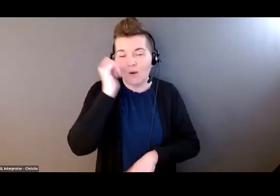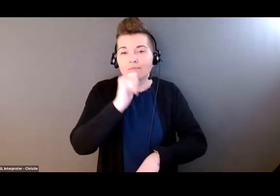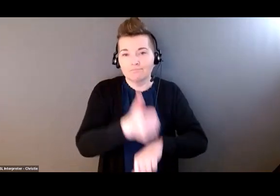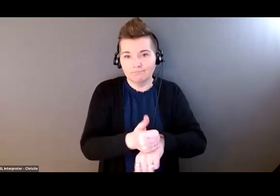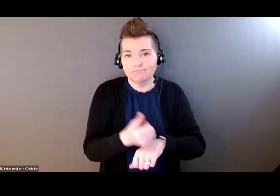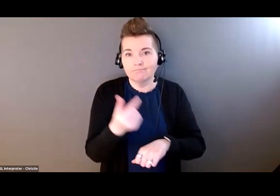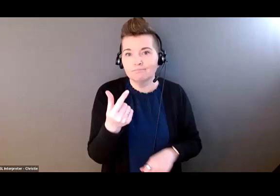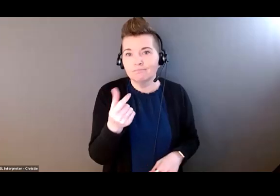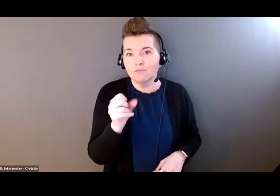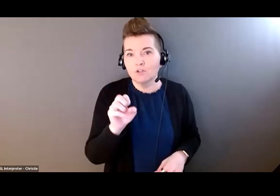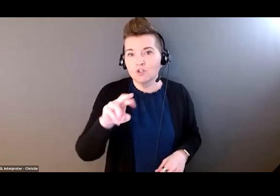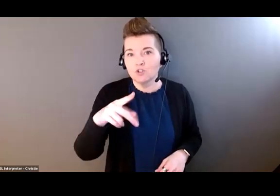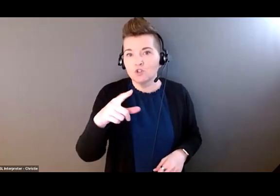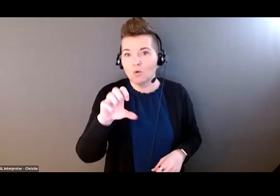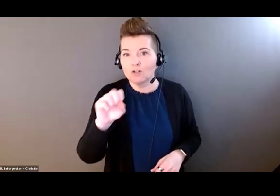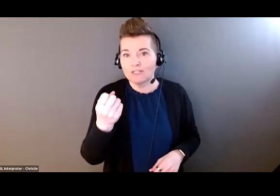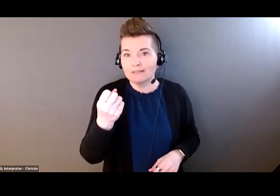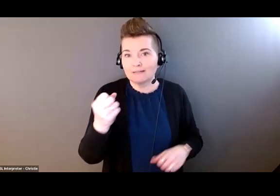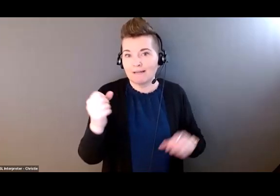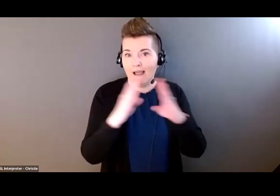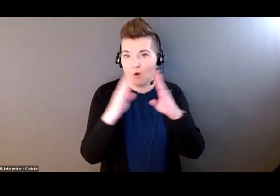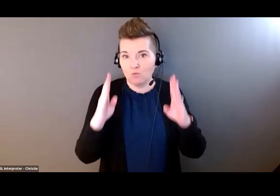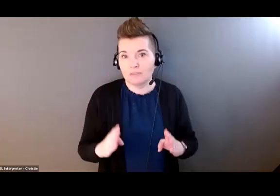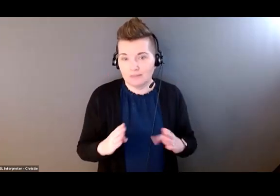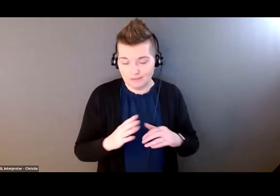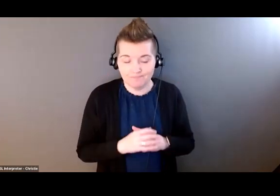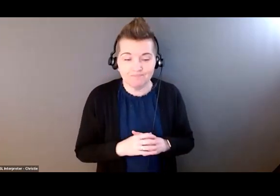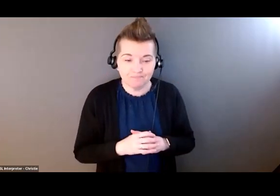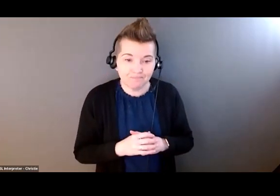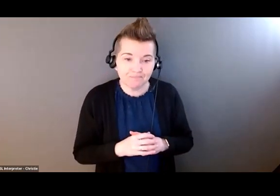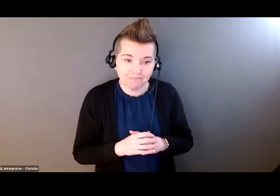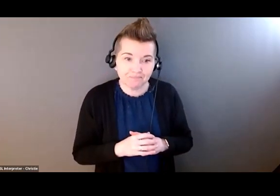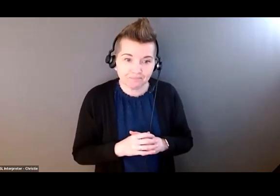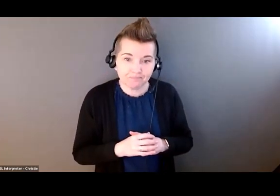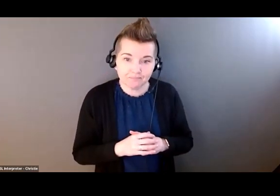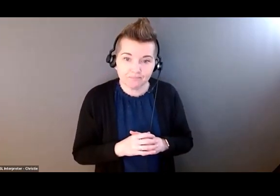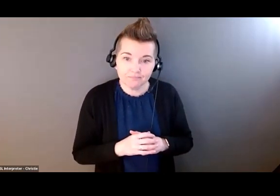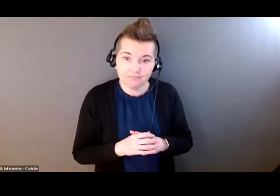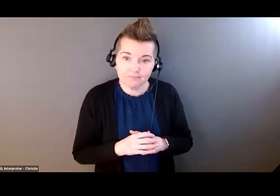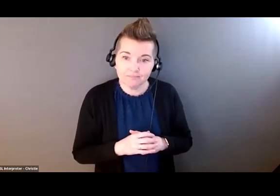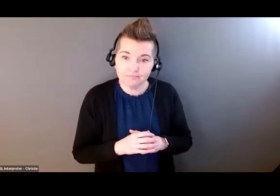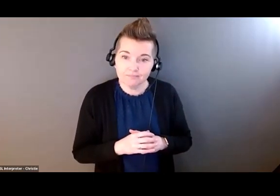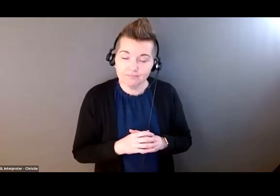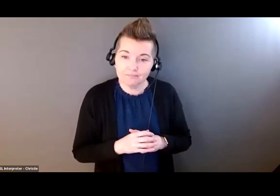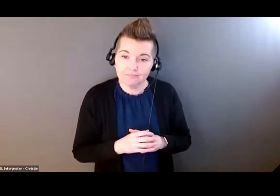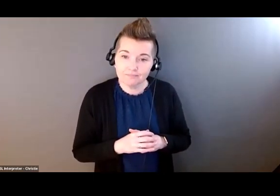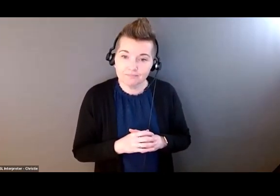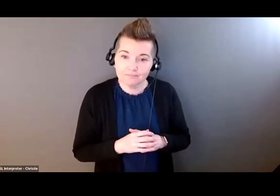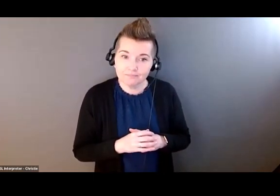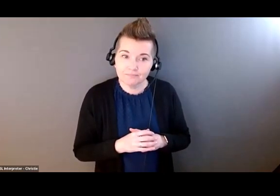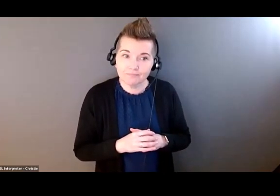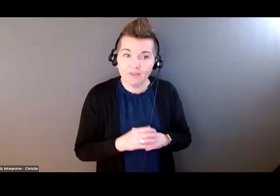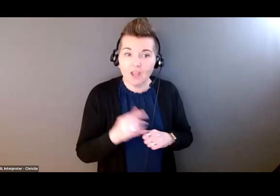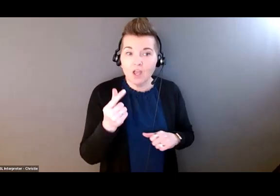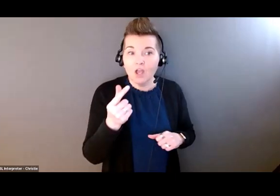do this kind of care. That's the gap that George's House exists to fill. Next slide.